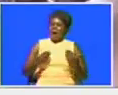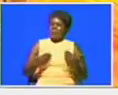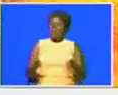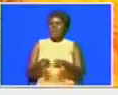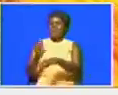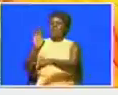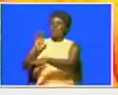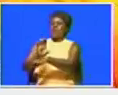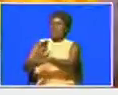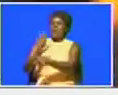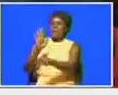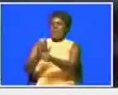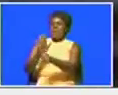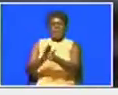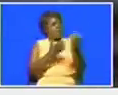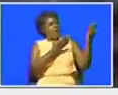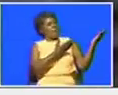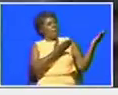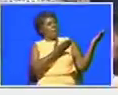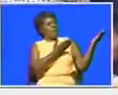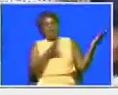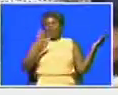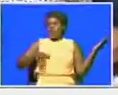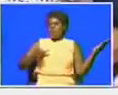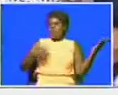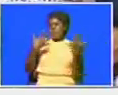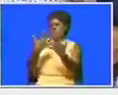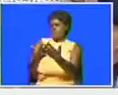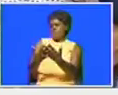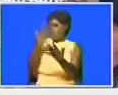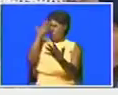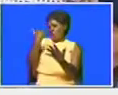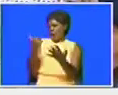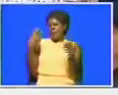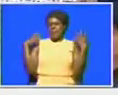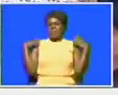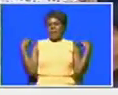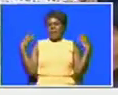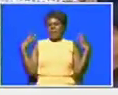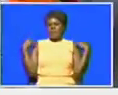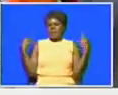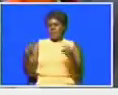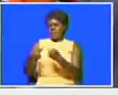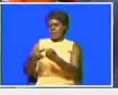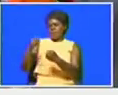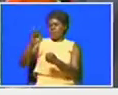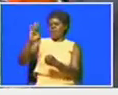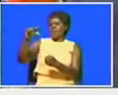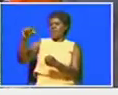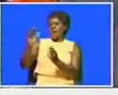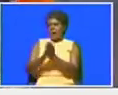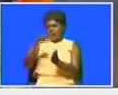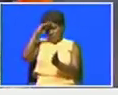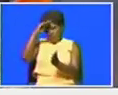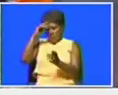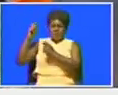A bigger number of those who are behind bars here are women jailed for practicing circumcision and peddling illicit brew. Najua mila